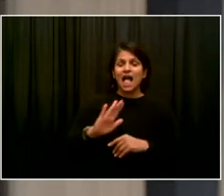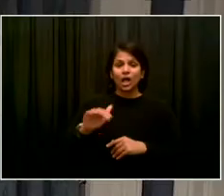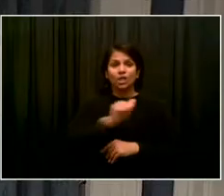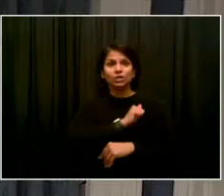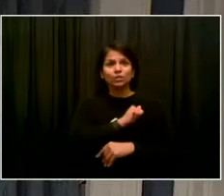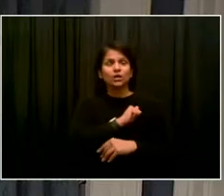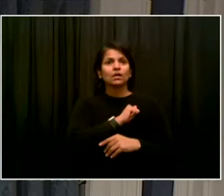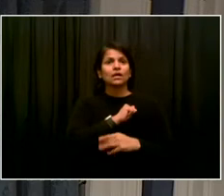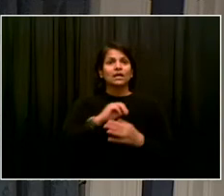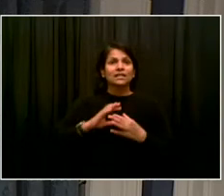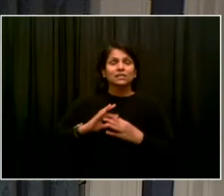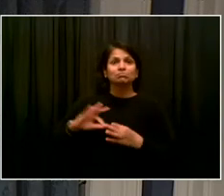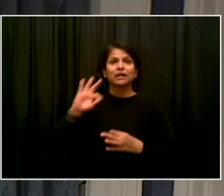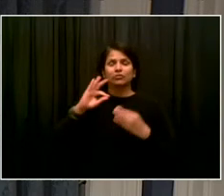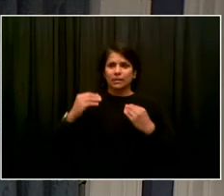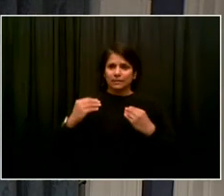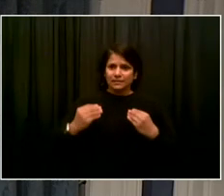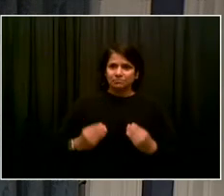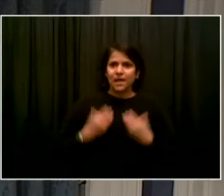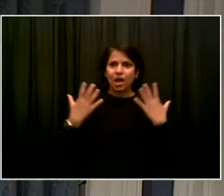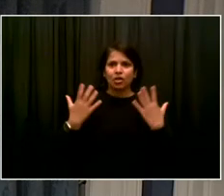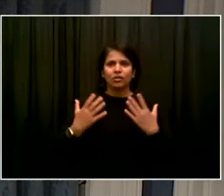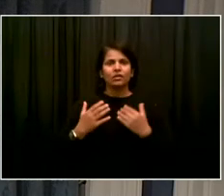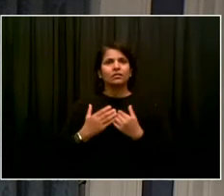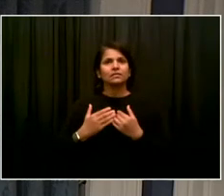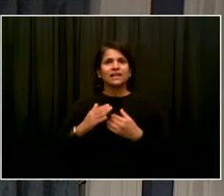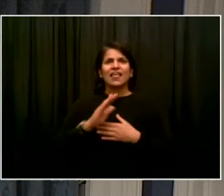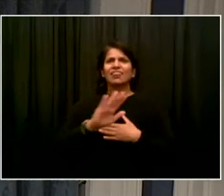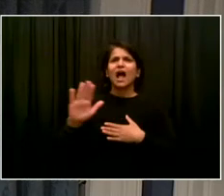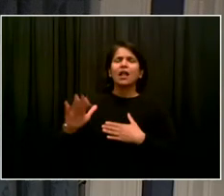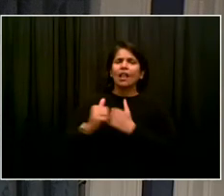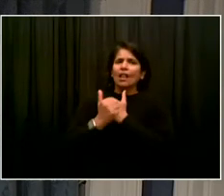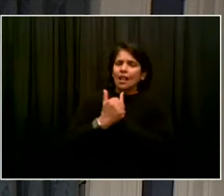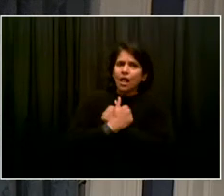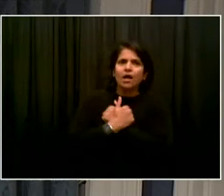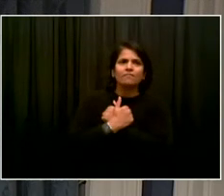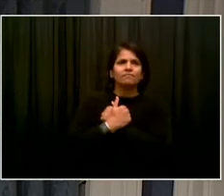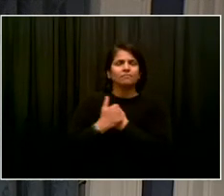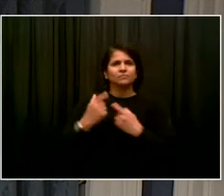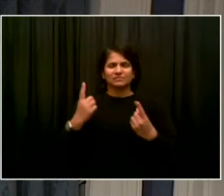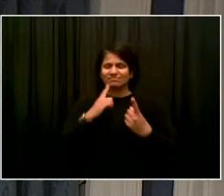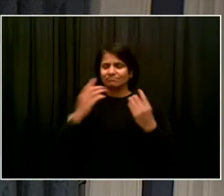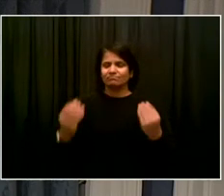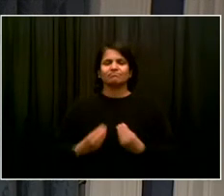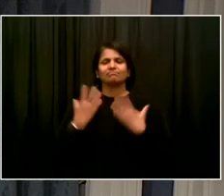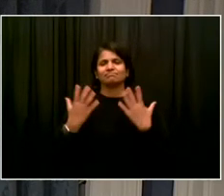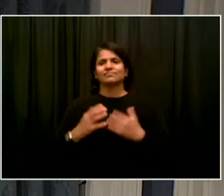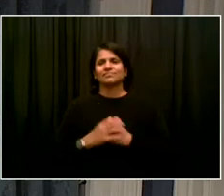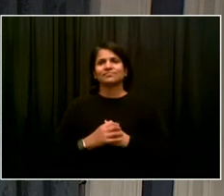you and Charlene and your whole administration for the dedicated service and the major